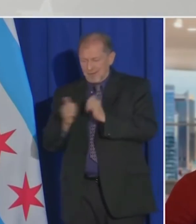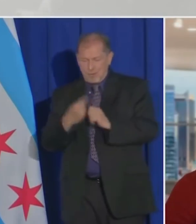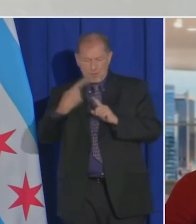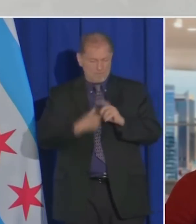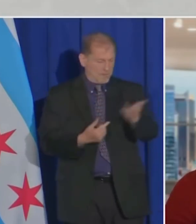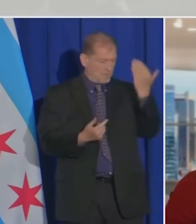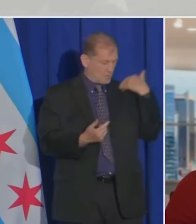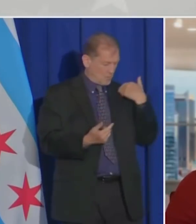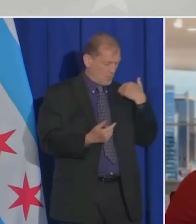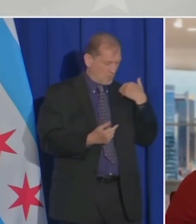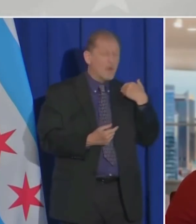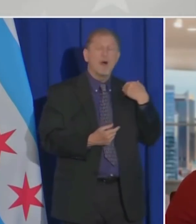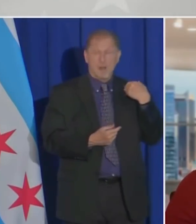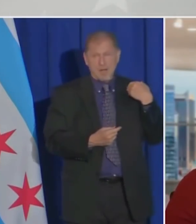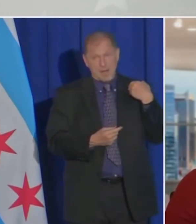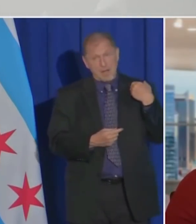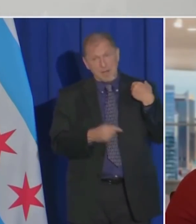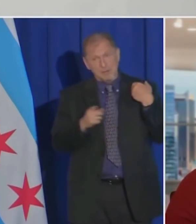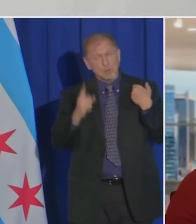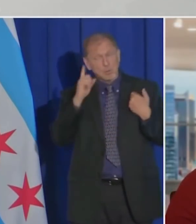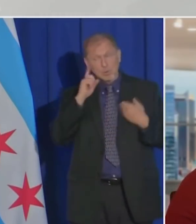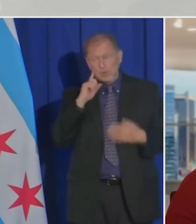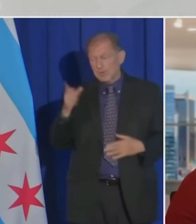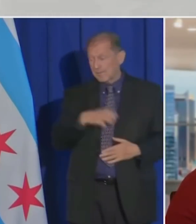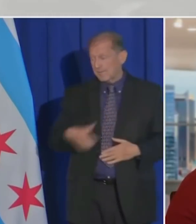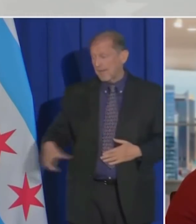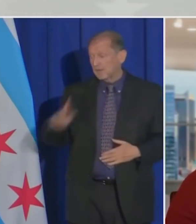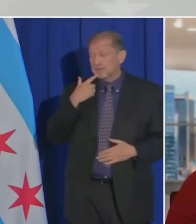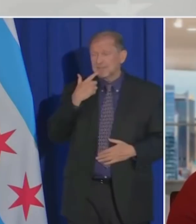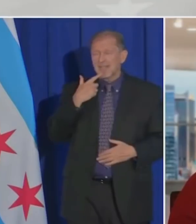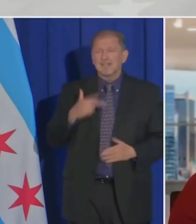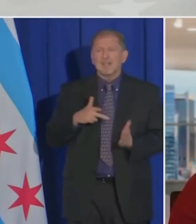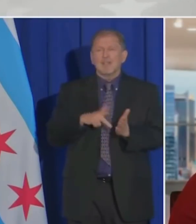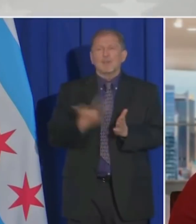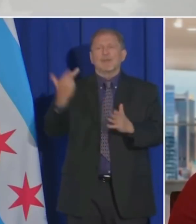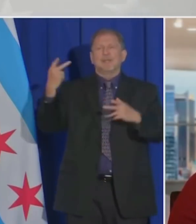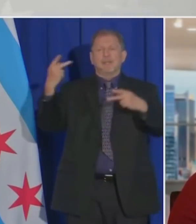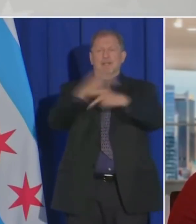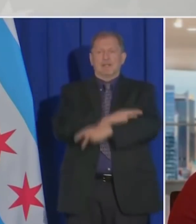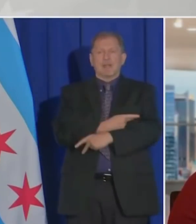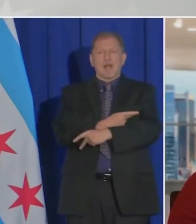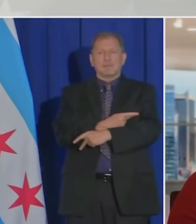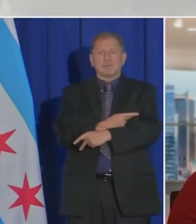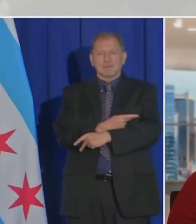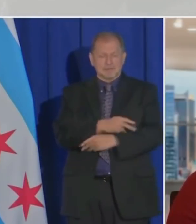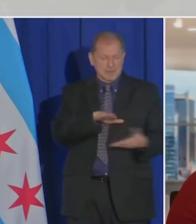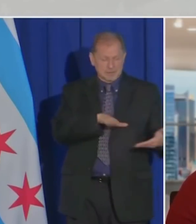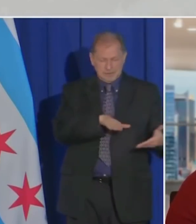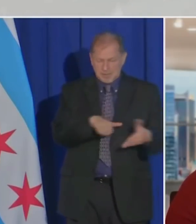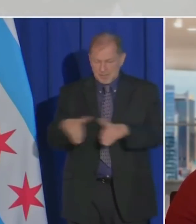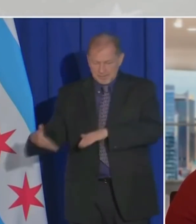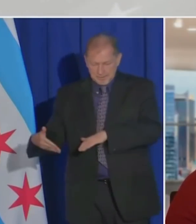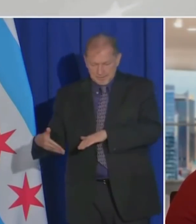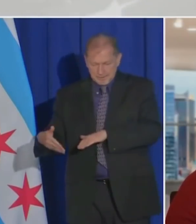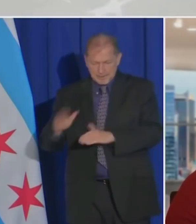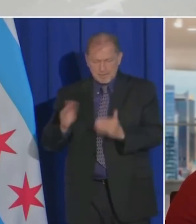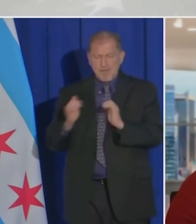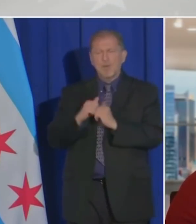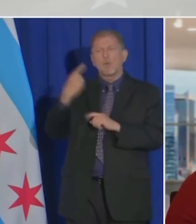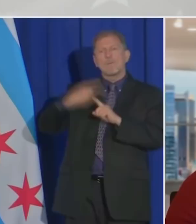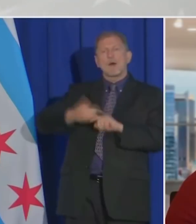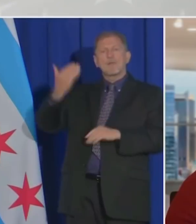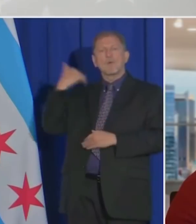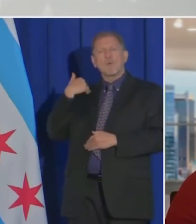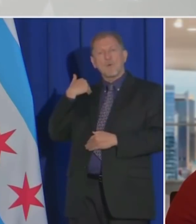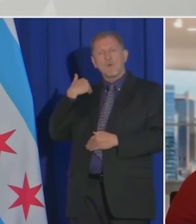on the size of social gatherings. Residents are being asked to only leave home for work, school, groceries, and medical